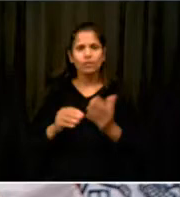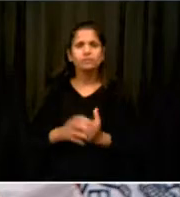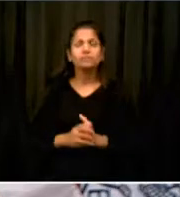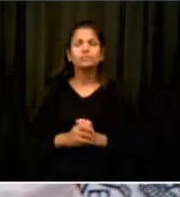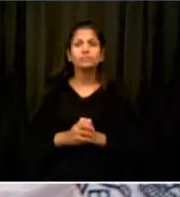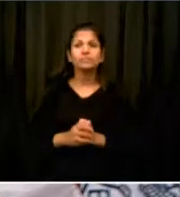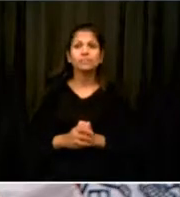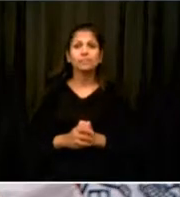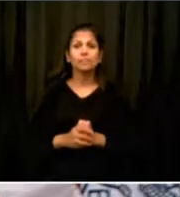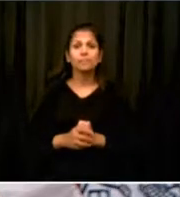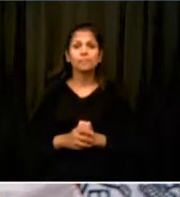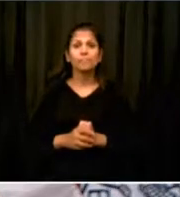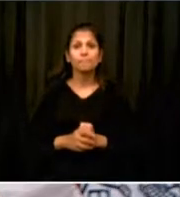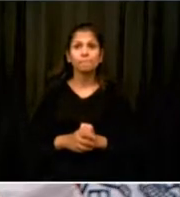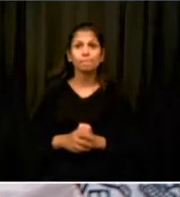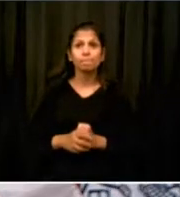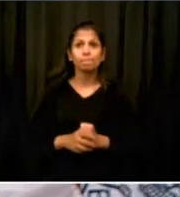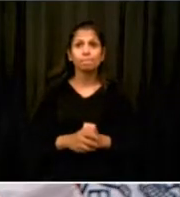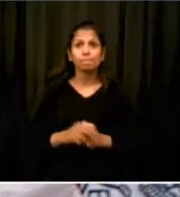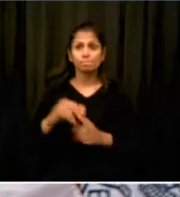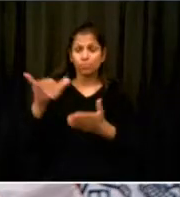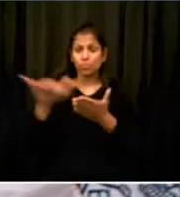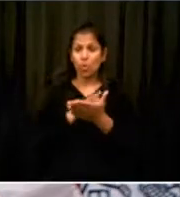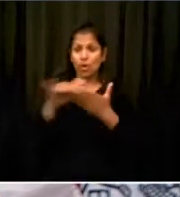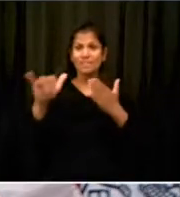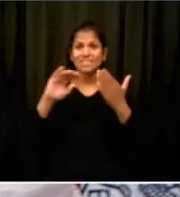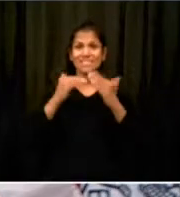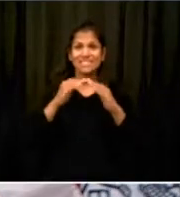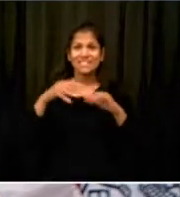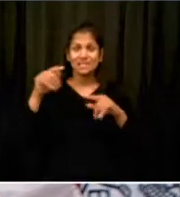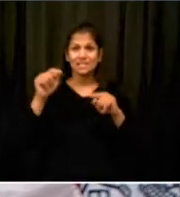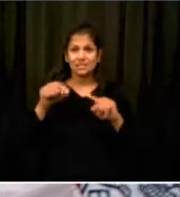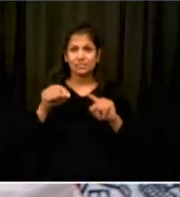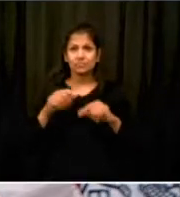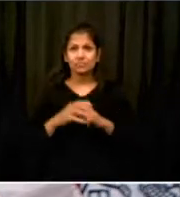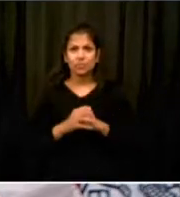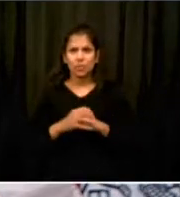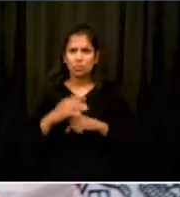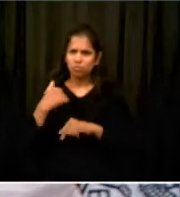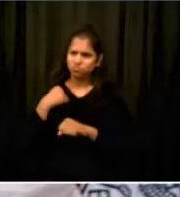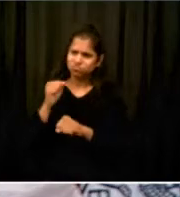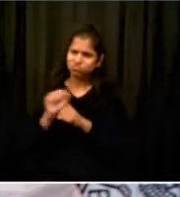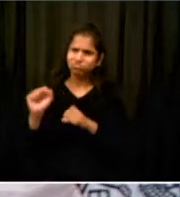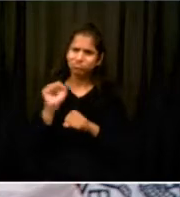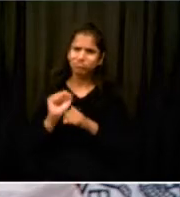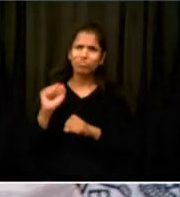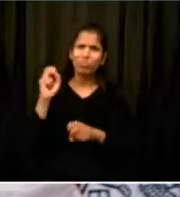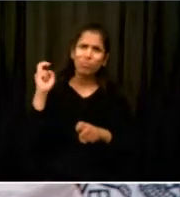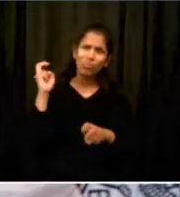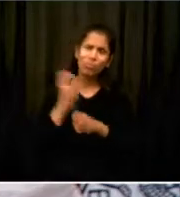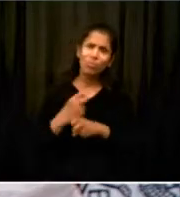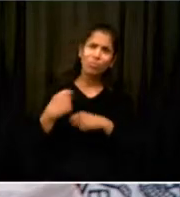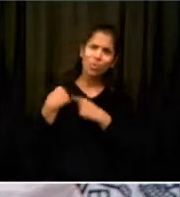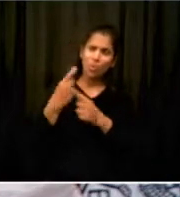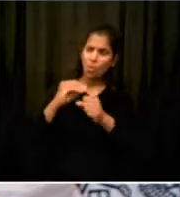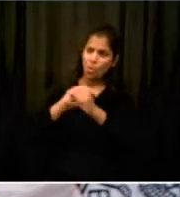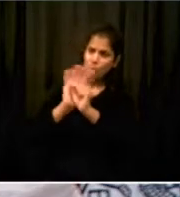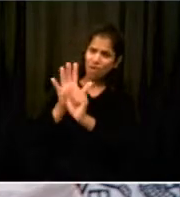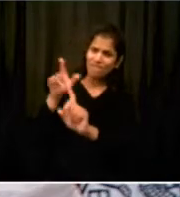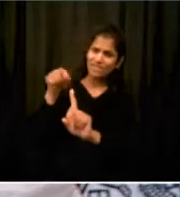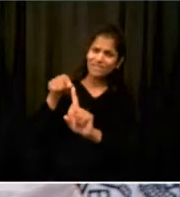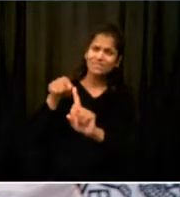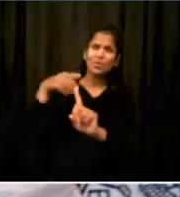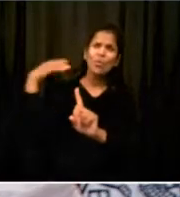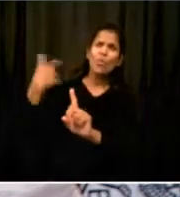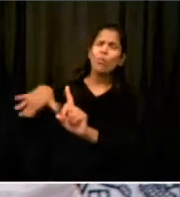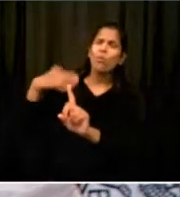country, they're in awe of what the people of New York City have achieved. That we were the epicenter. We went through hell, and yet we've